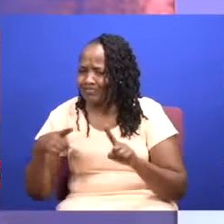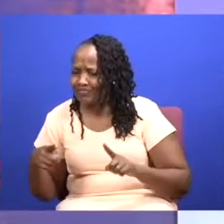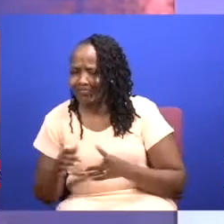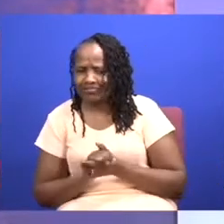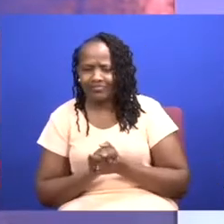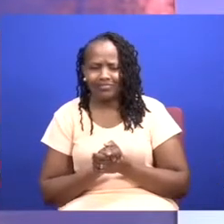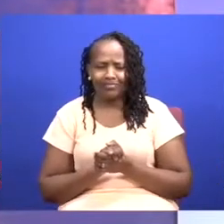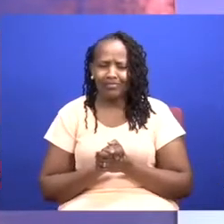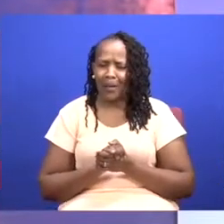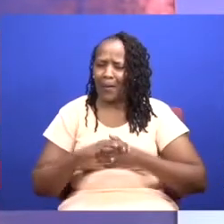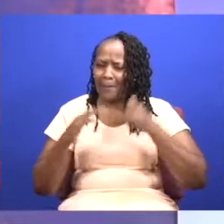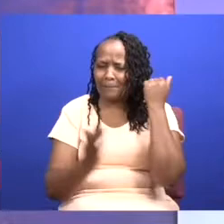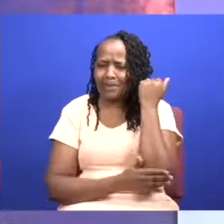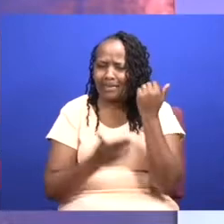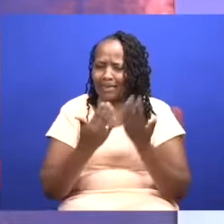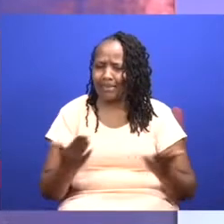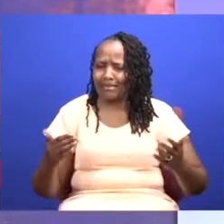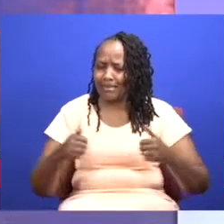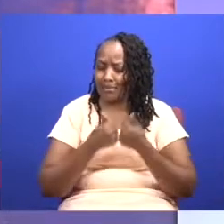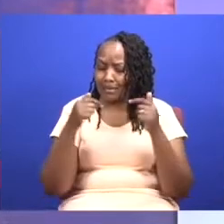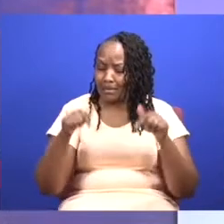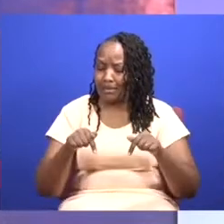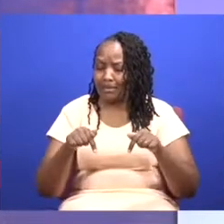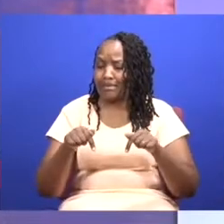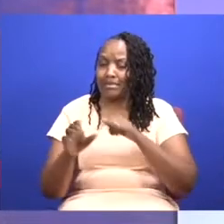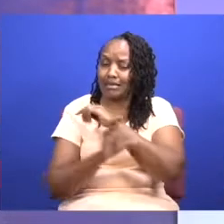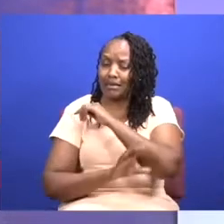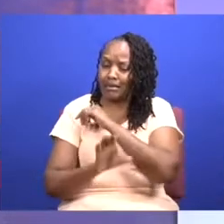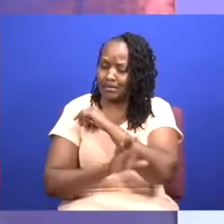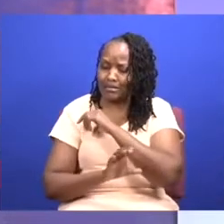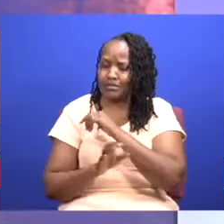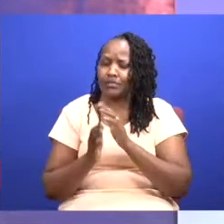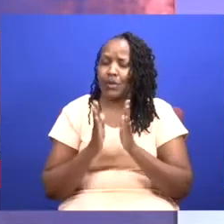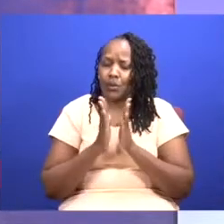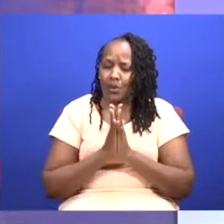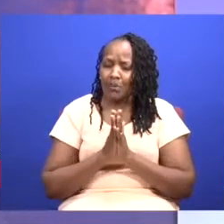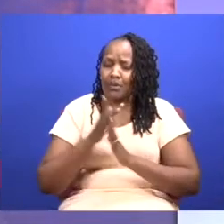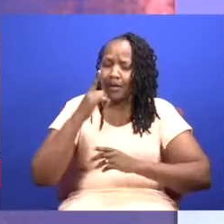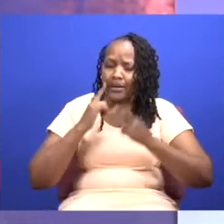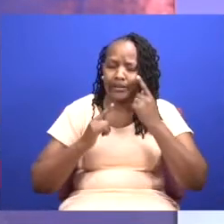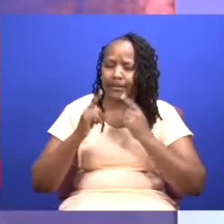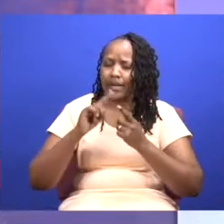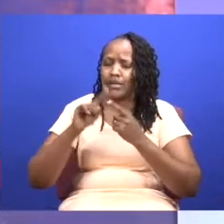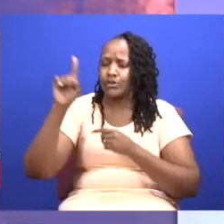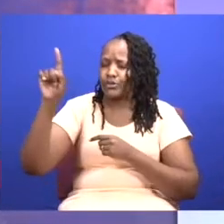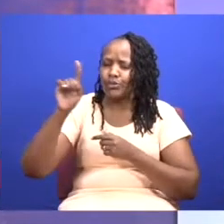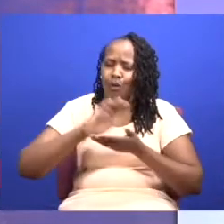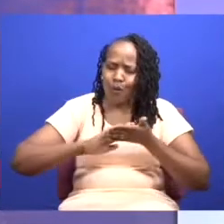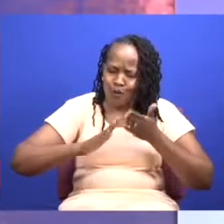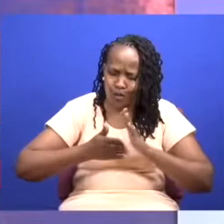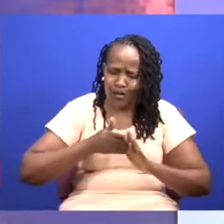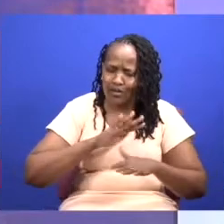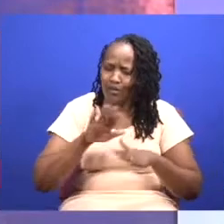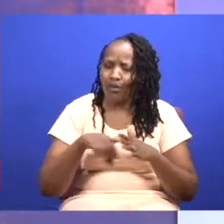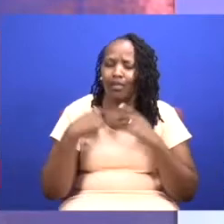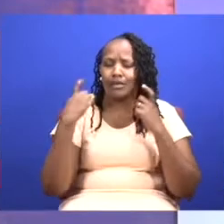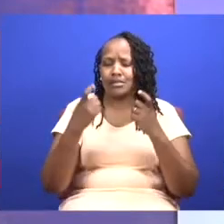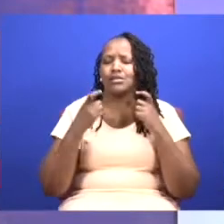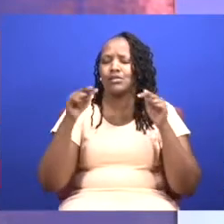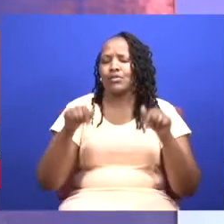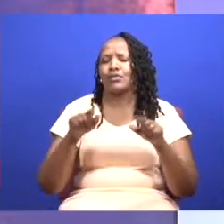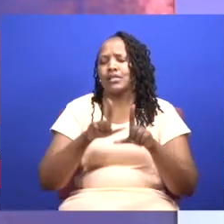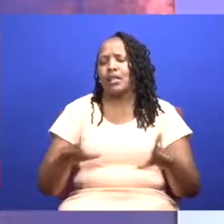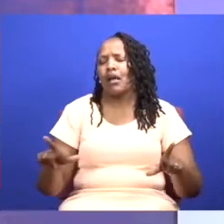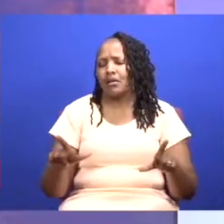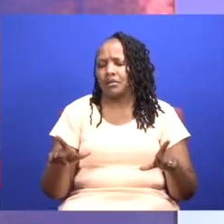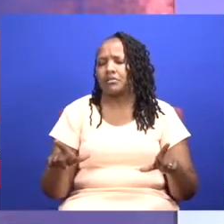rape and such horrible things that have gone in this country. We ask you, Lord God Almighty, and cry to you, forgive the sins of our land and heal us,